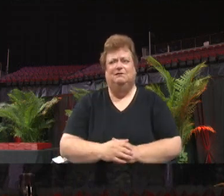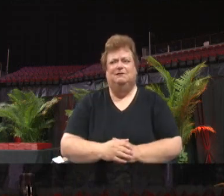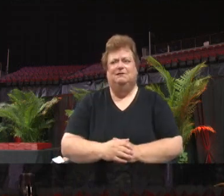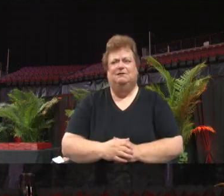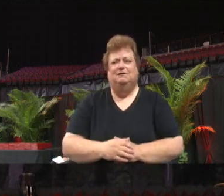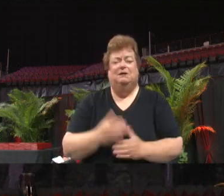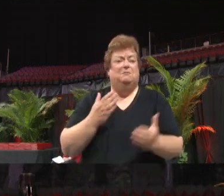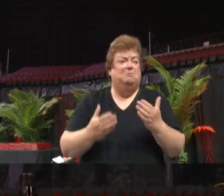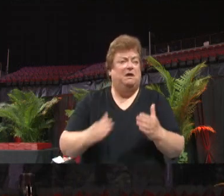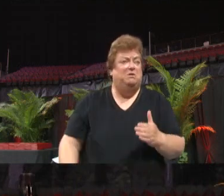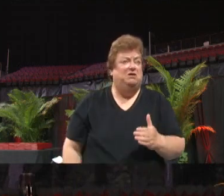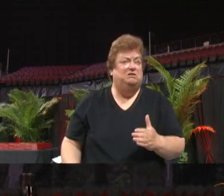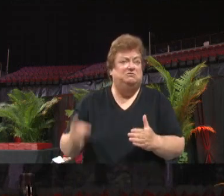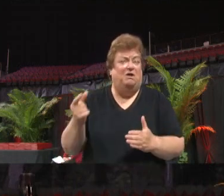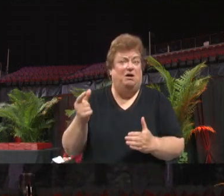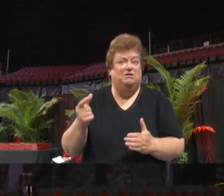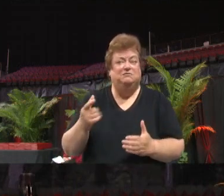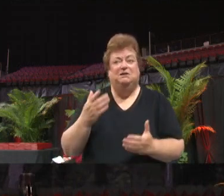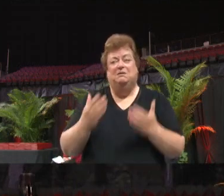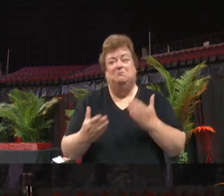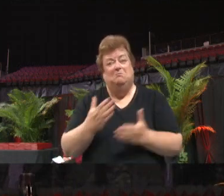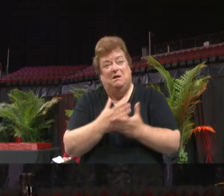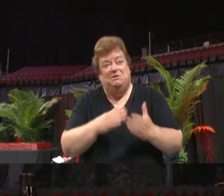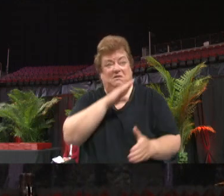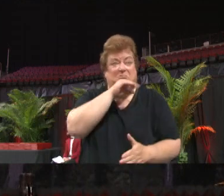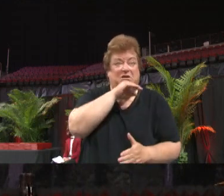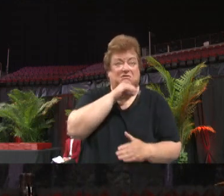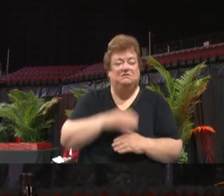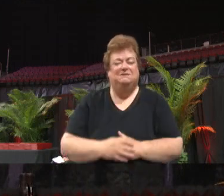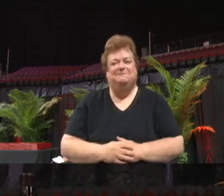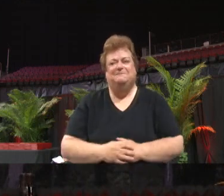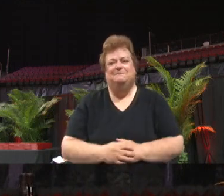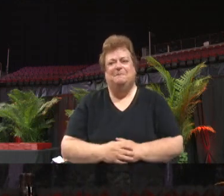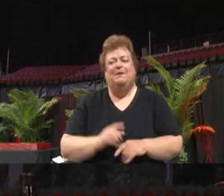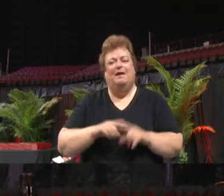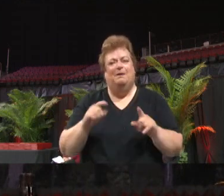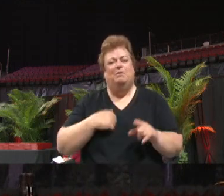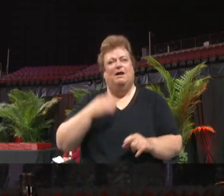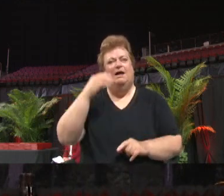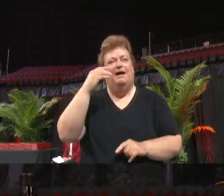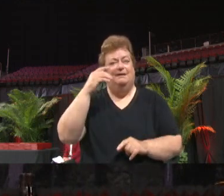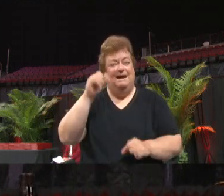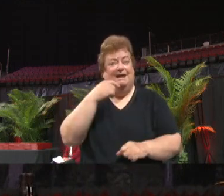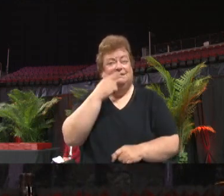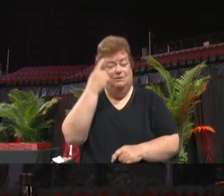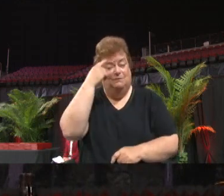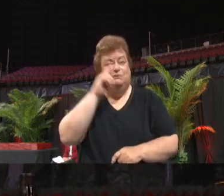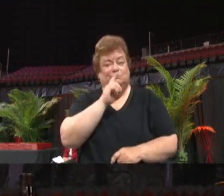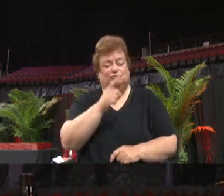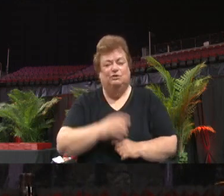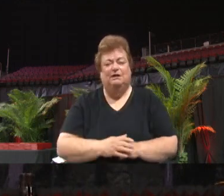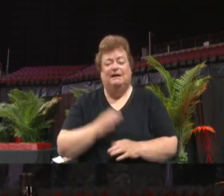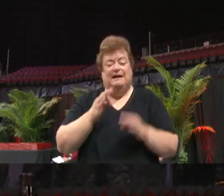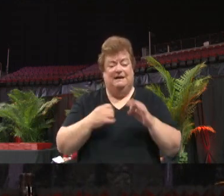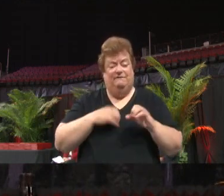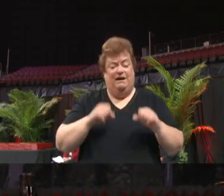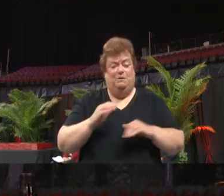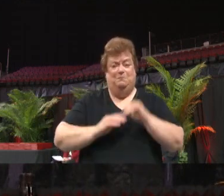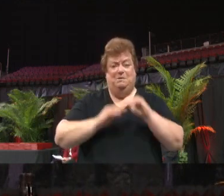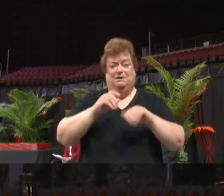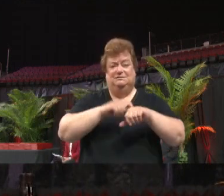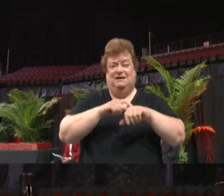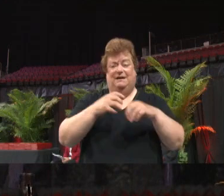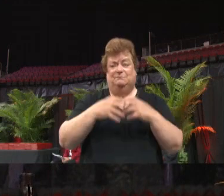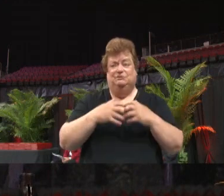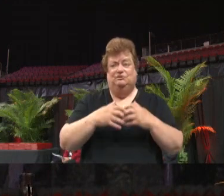maybe even some dogs, and who knows, maybe I'll have a couple pigs. But I can tell you this for sure. If I could build a time machine,